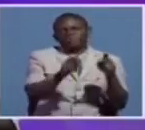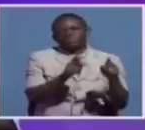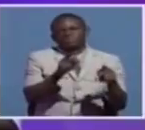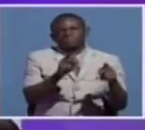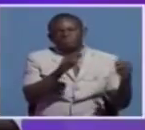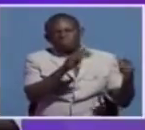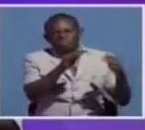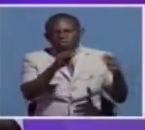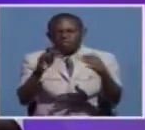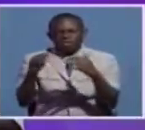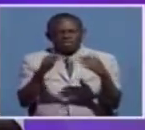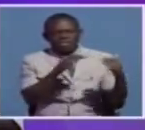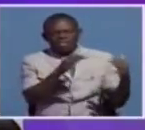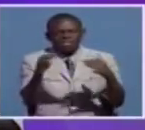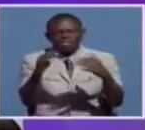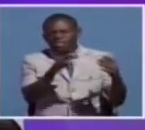much like the current